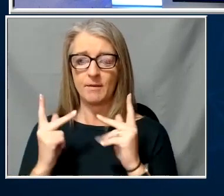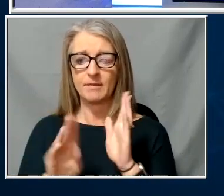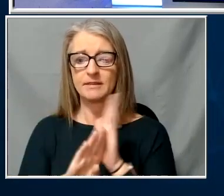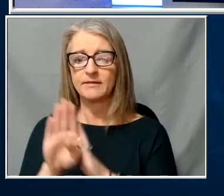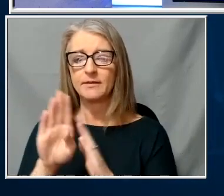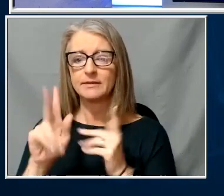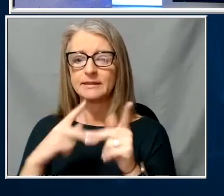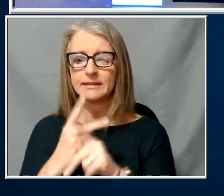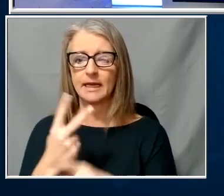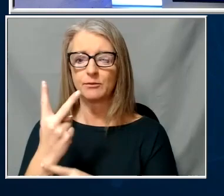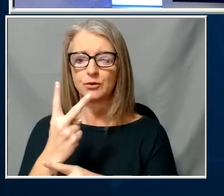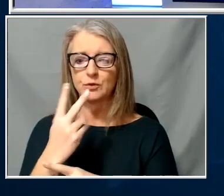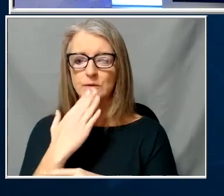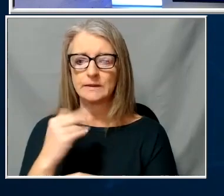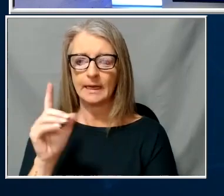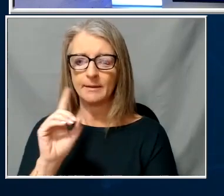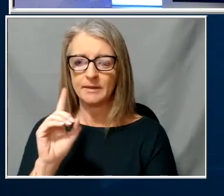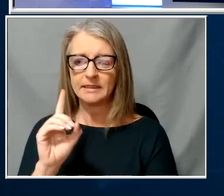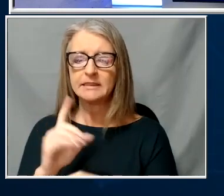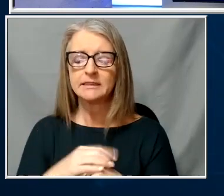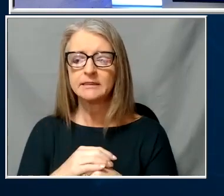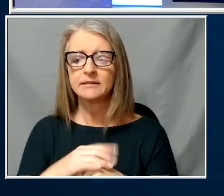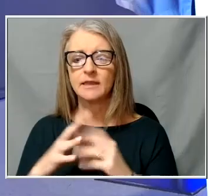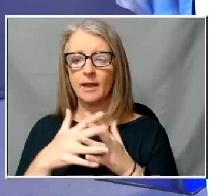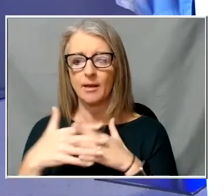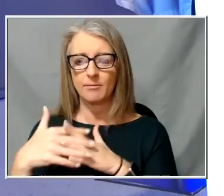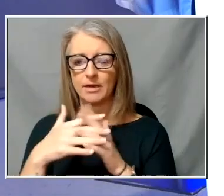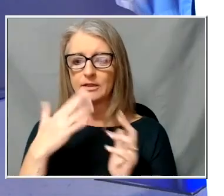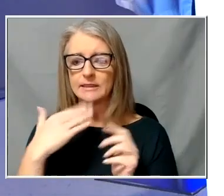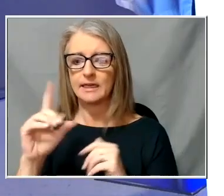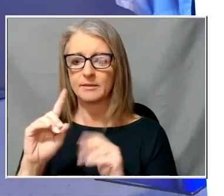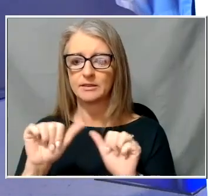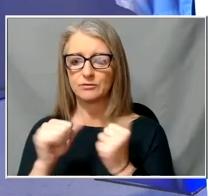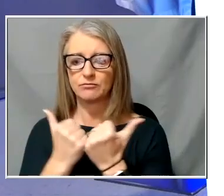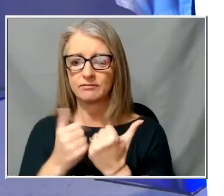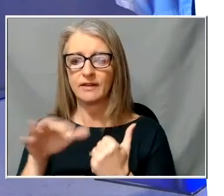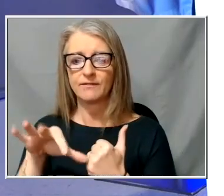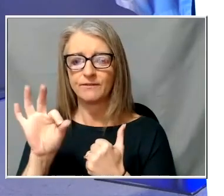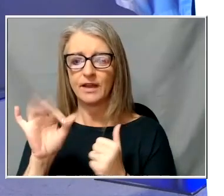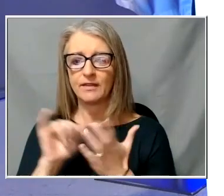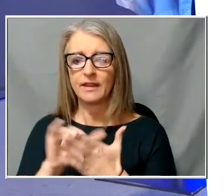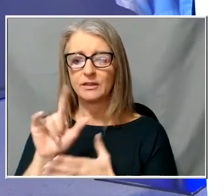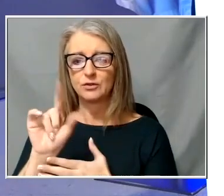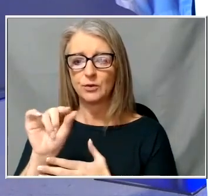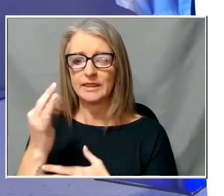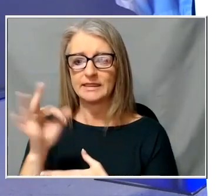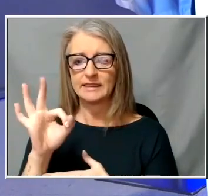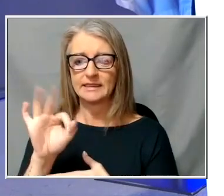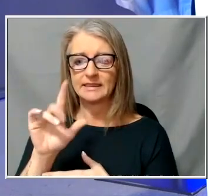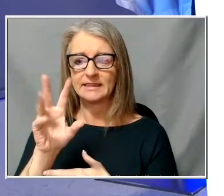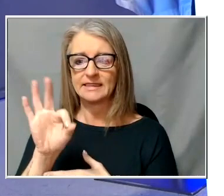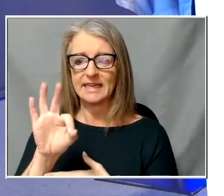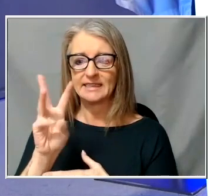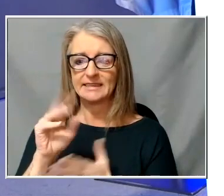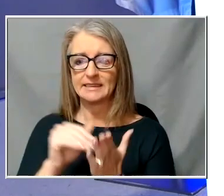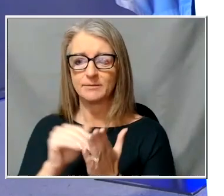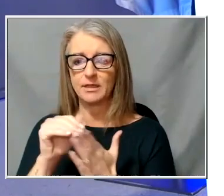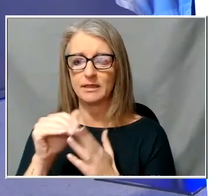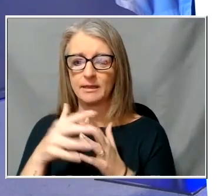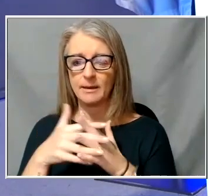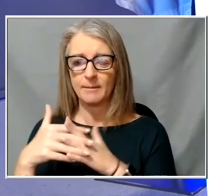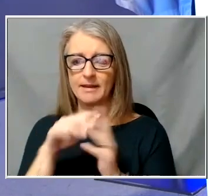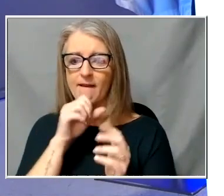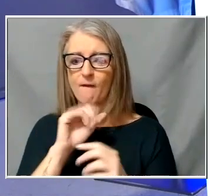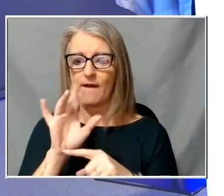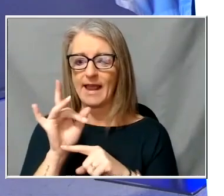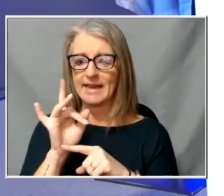2 diabetes. The American Diabetes Association found that in 2019, 96 million Americans age 18 and